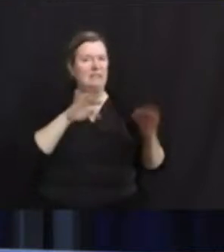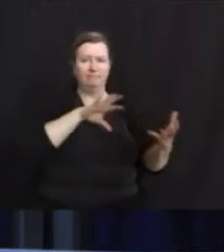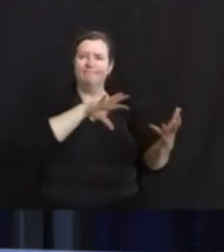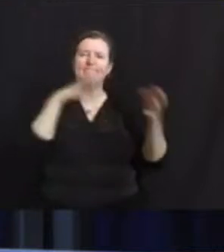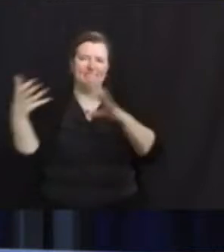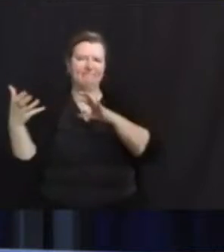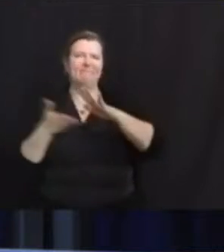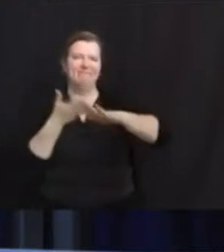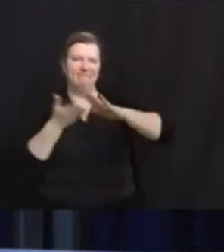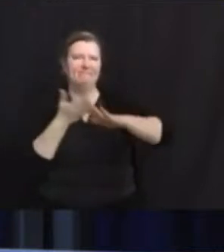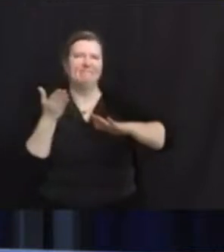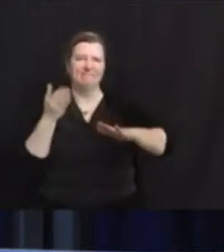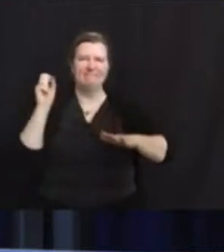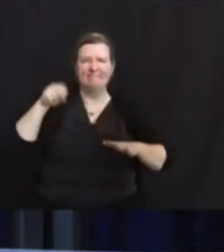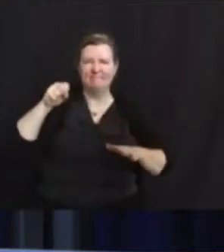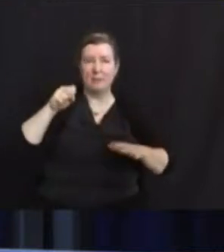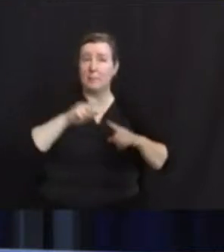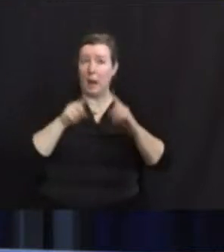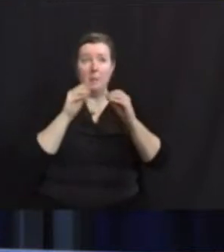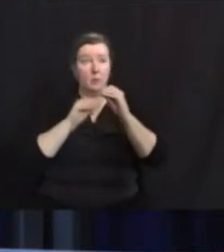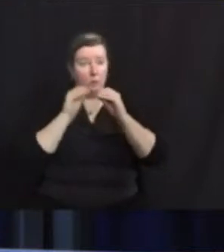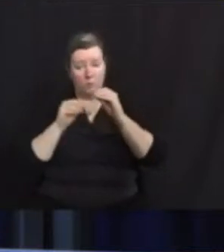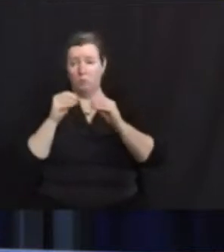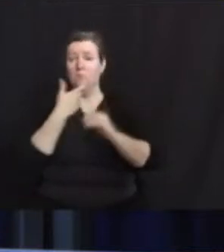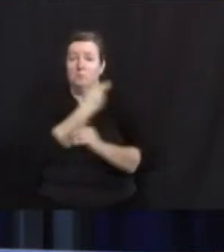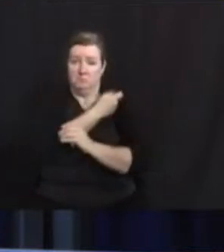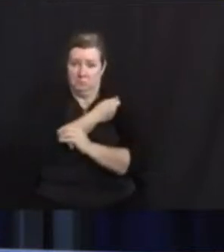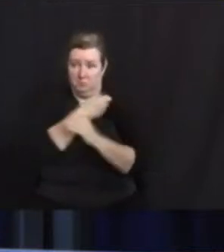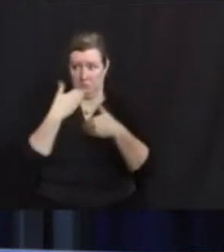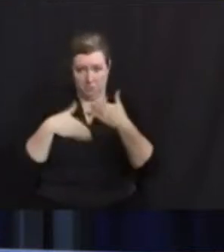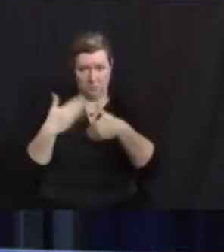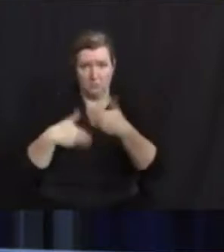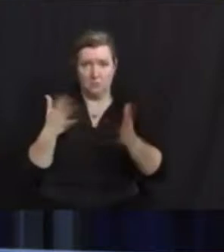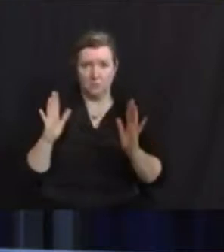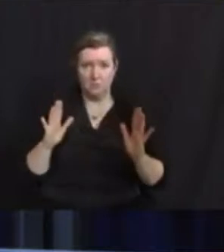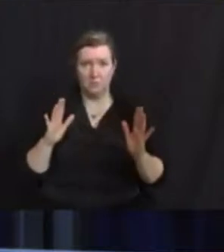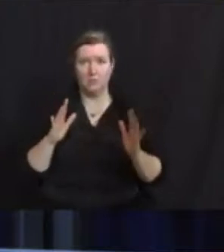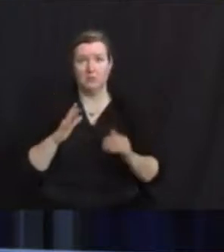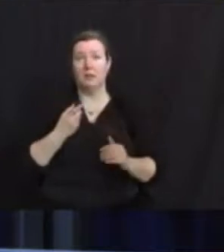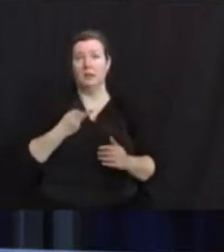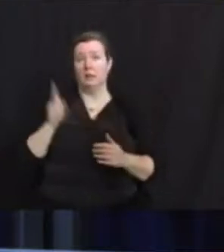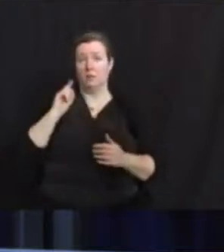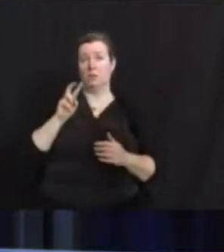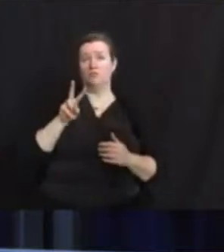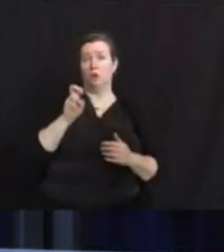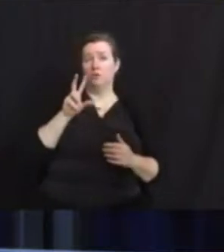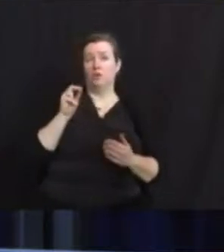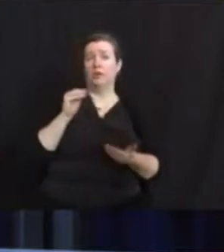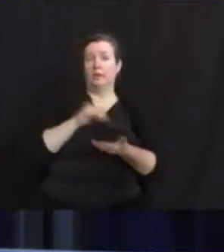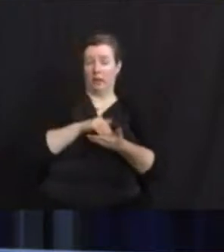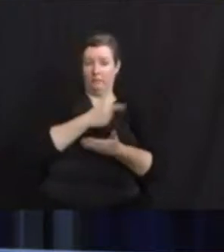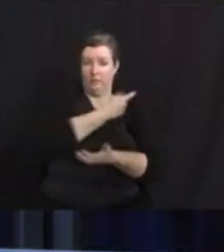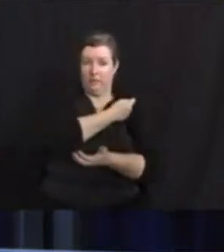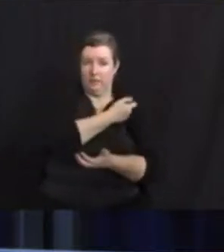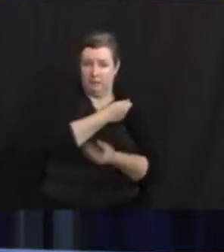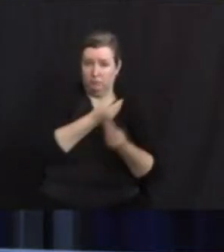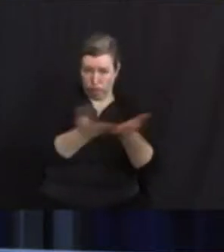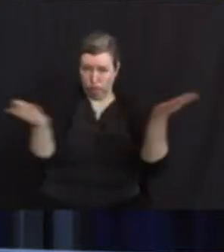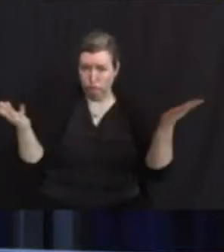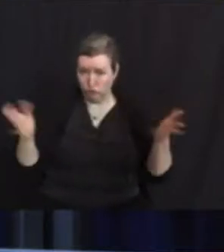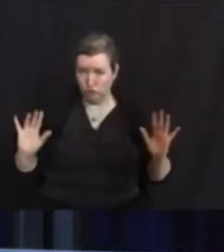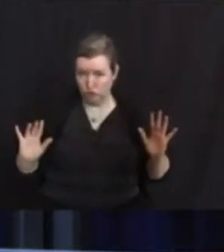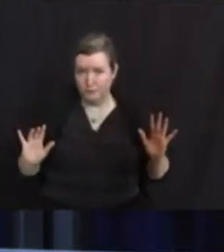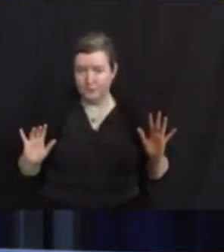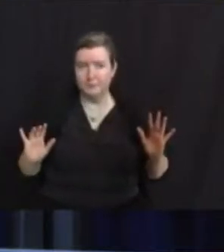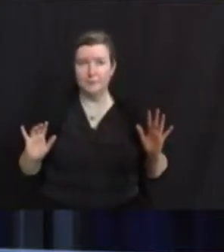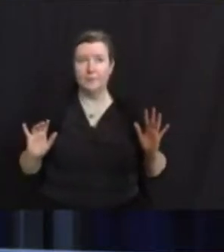getting vaccinated. Just last week, 230,000 doses were administered in the state. Our hope is that the federal